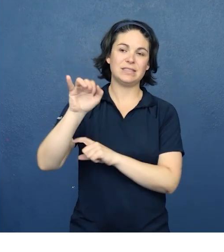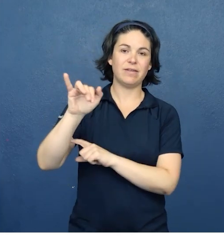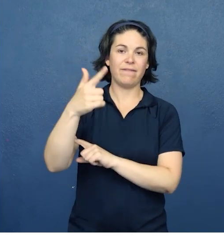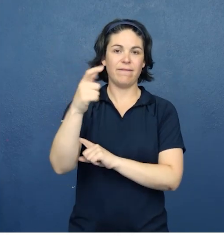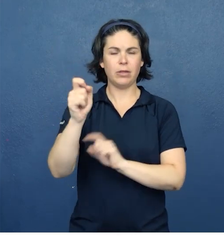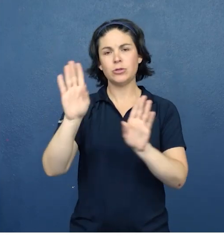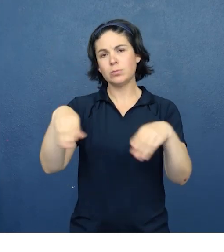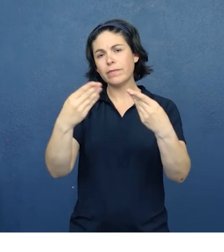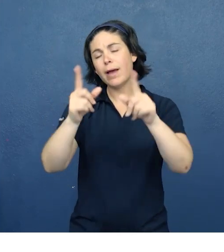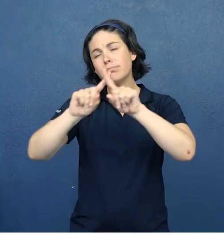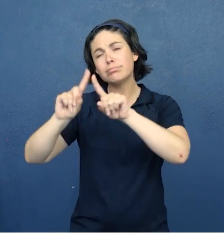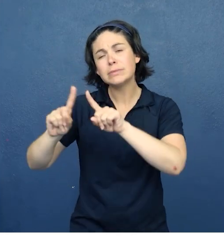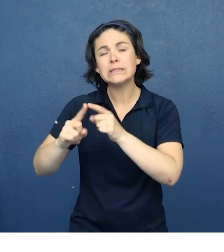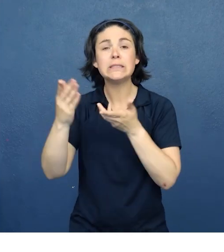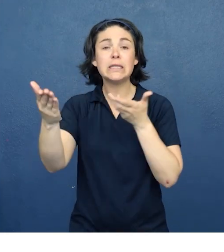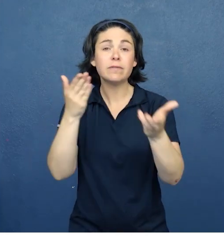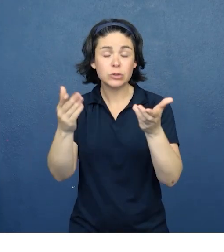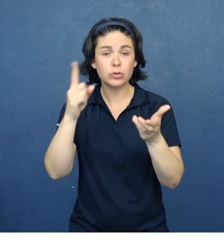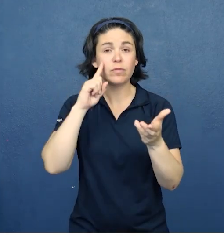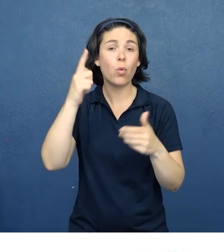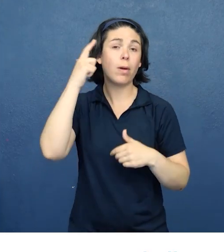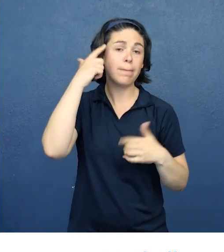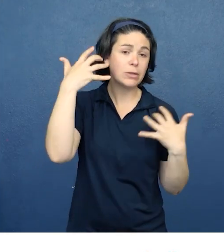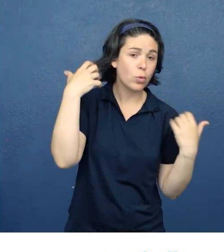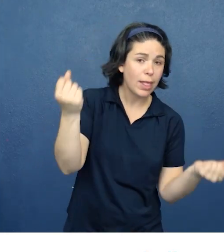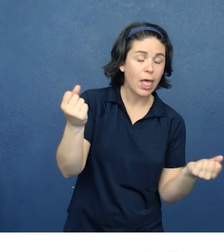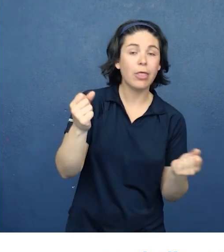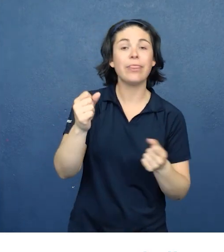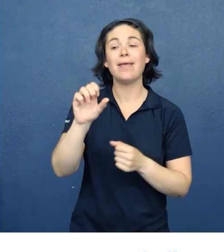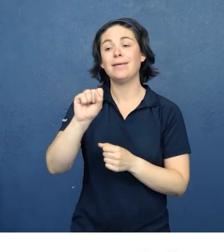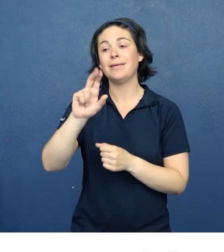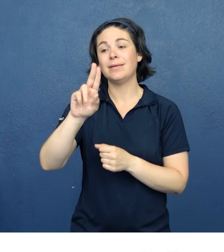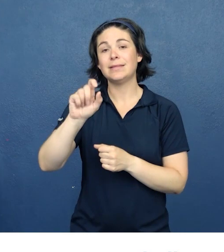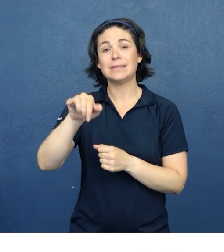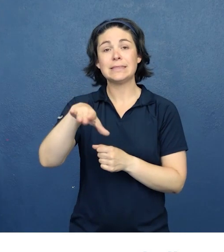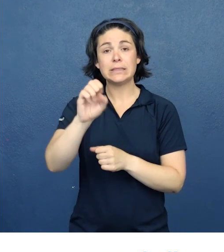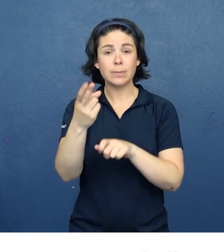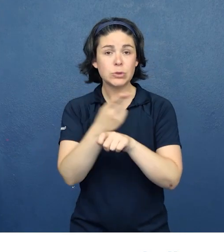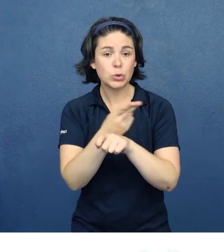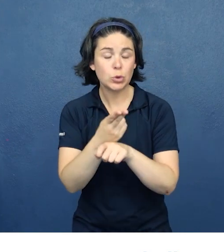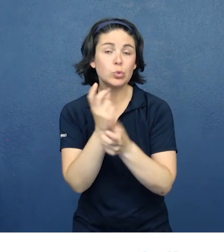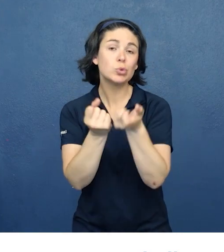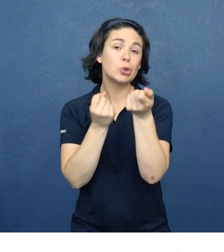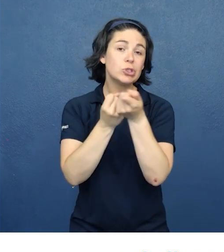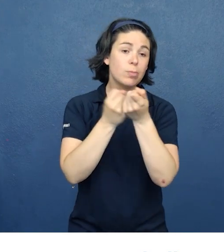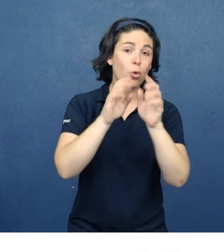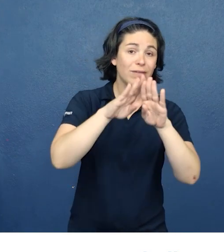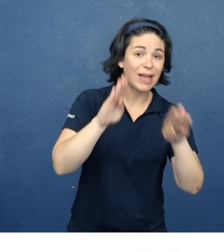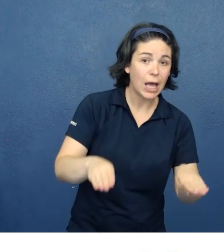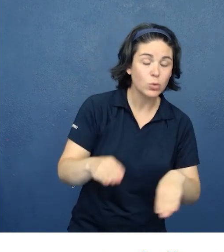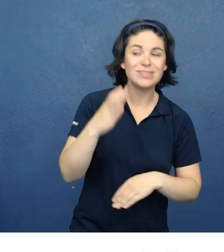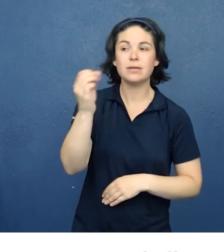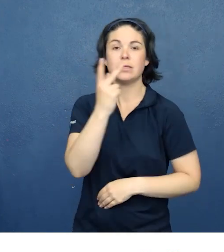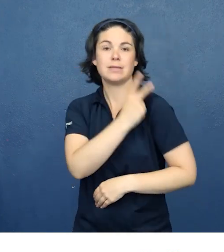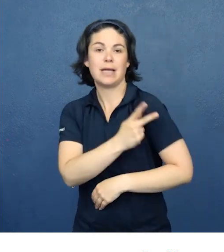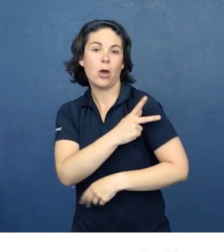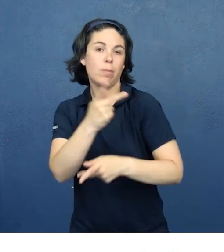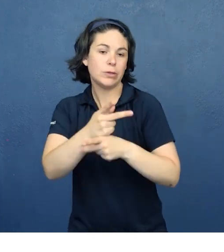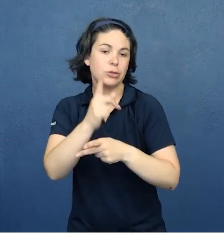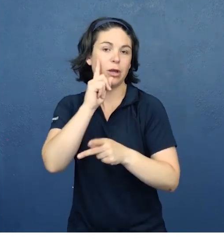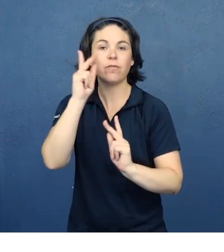services, from treatment for mental health and substance use challenges to supportive housing and outpatient care for people of all